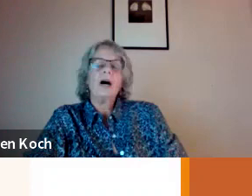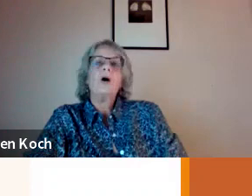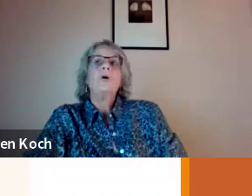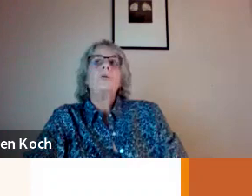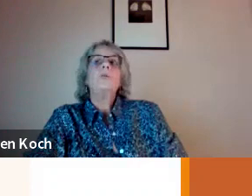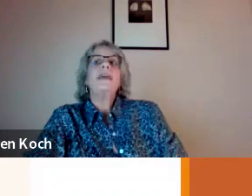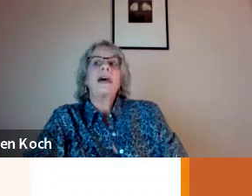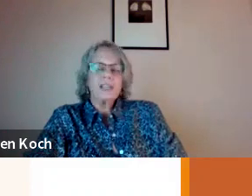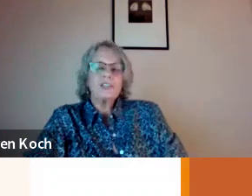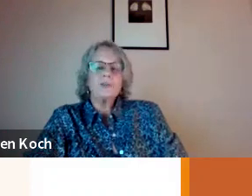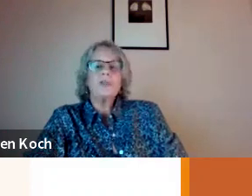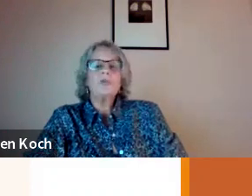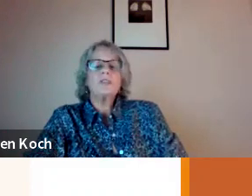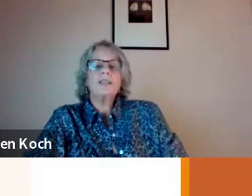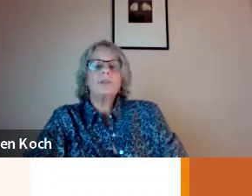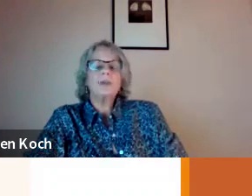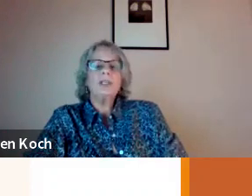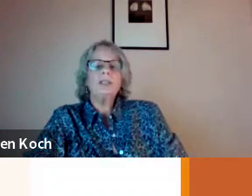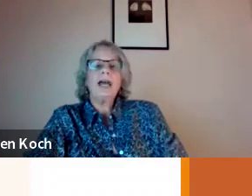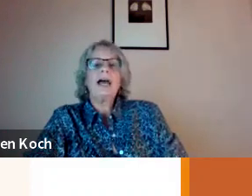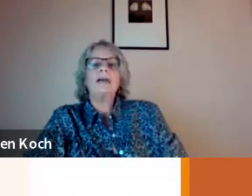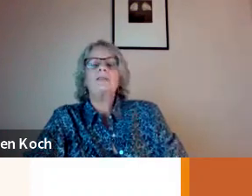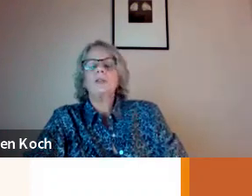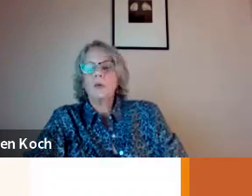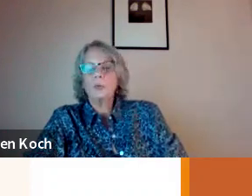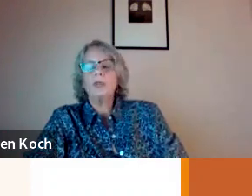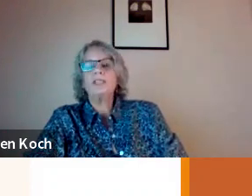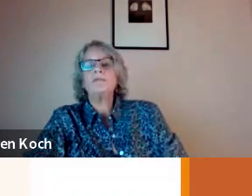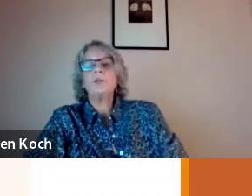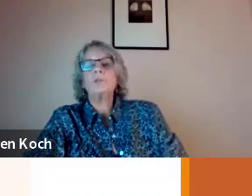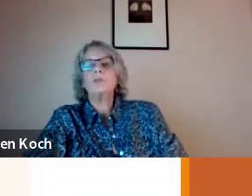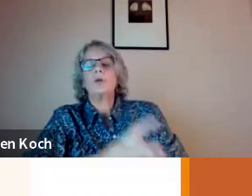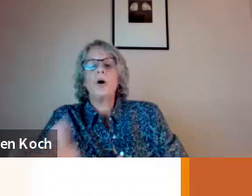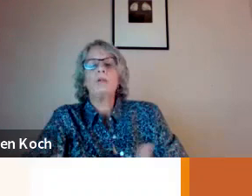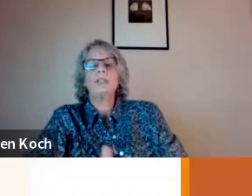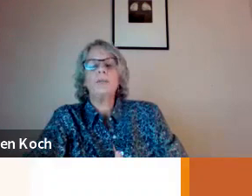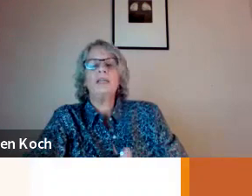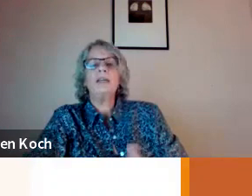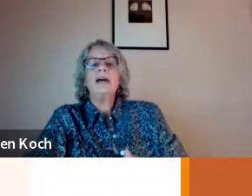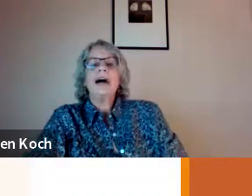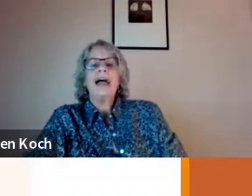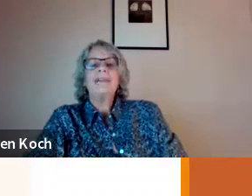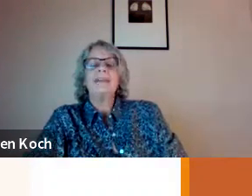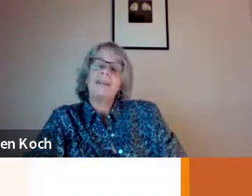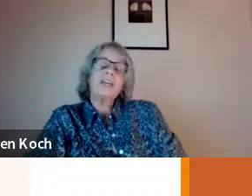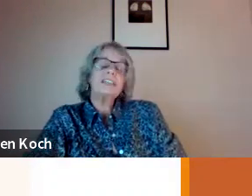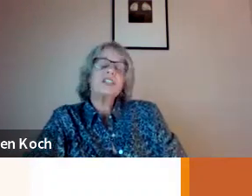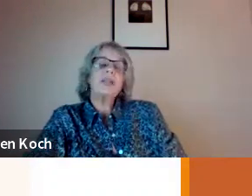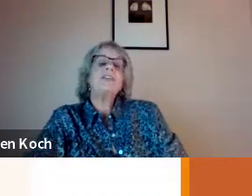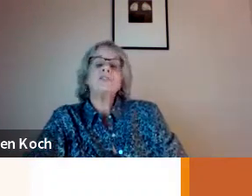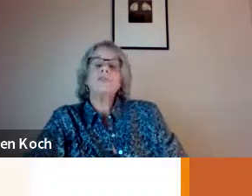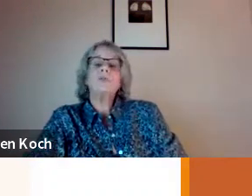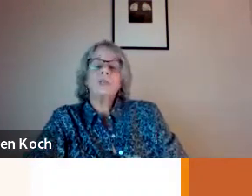leave. The advocates refused to leave the building, and the local police enforcement were called to come in, and the